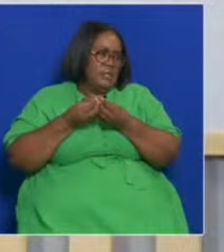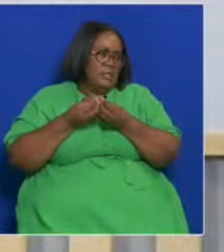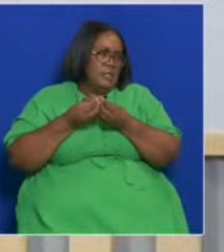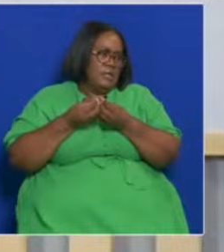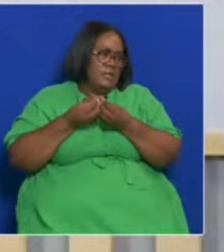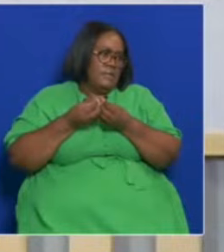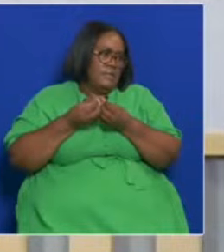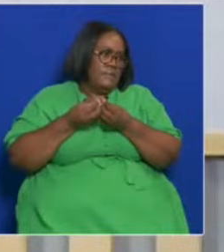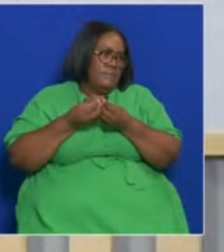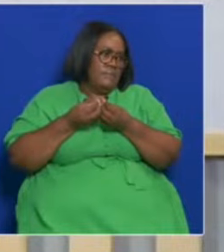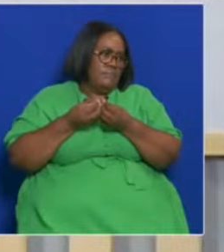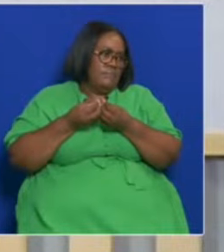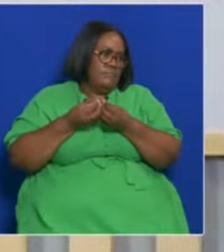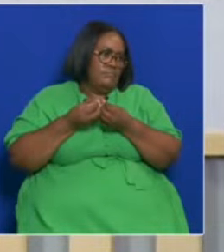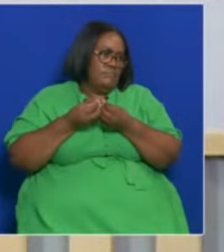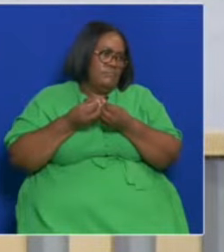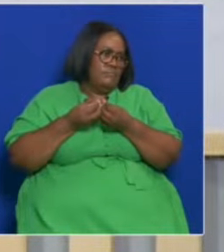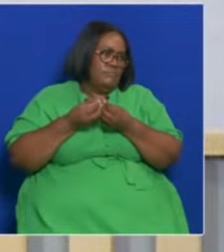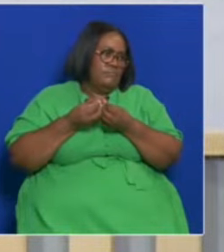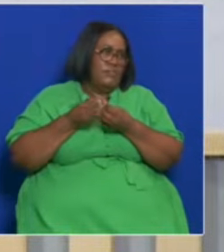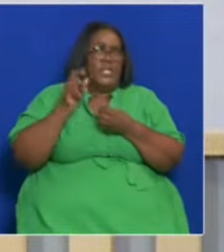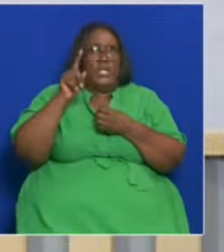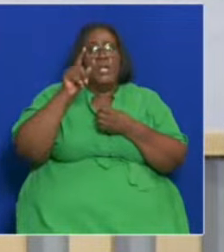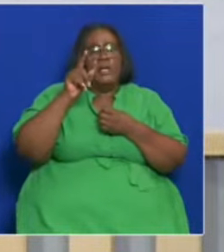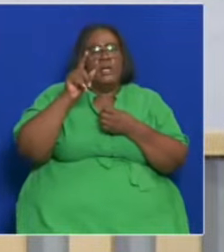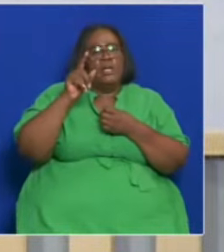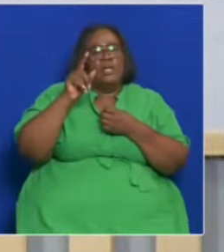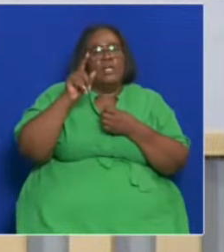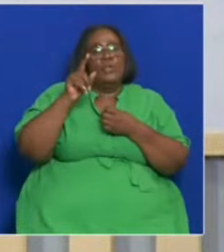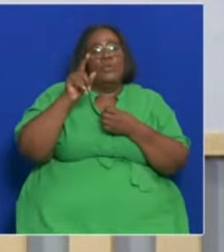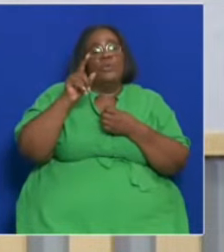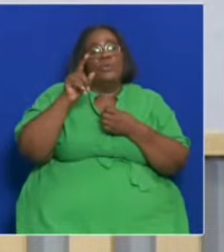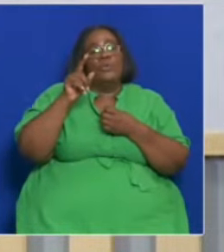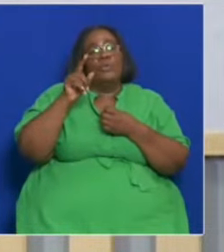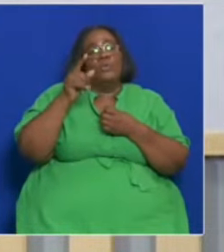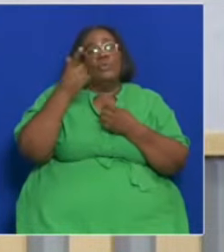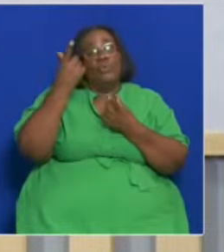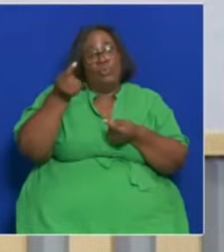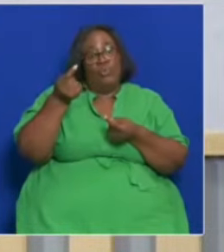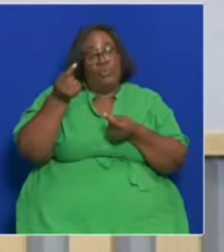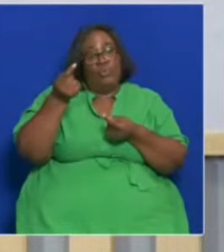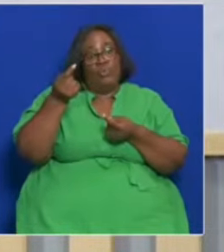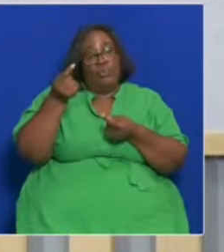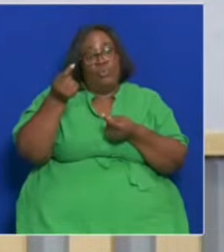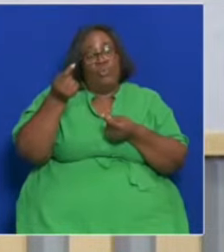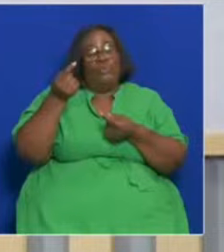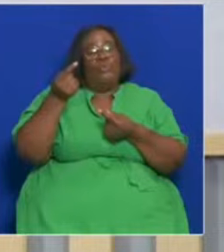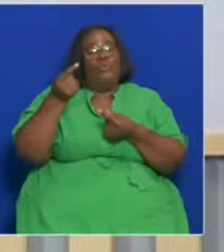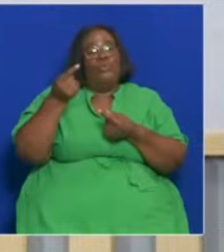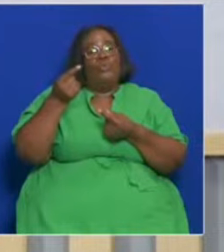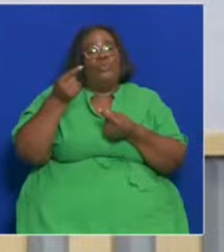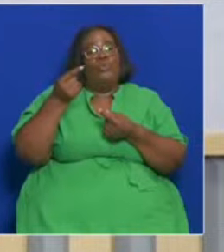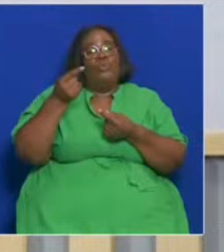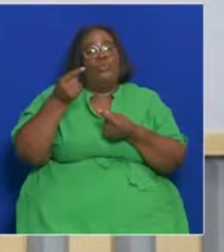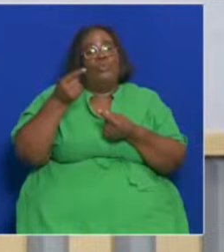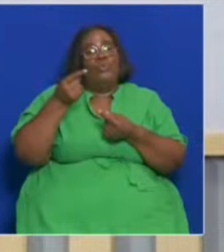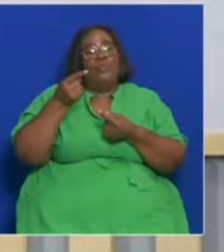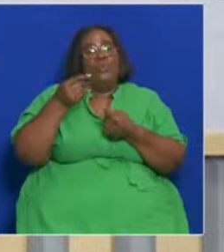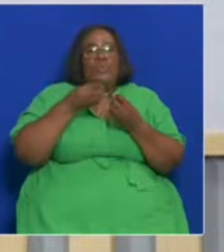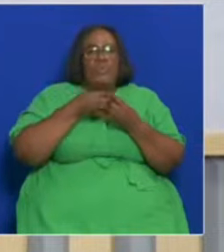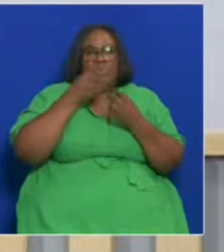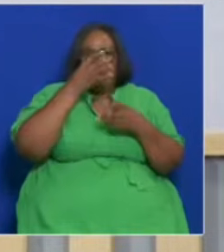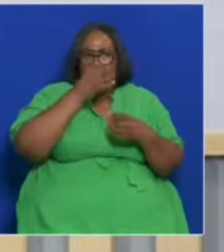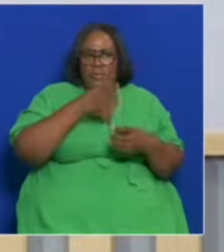Well, at the time of the meeting, that was what was said. But subsequently, when